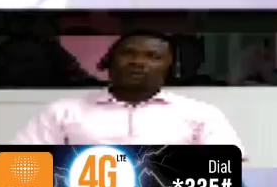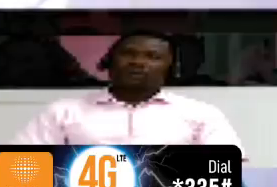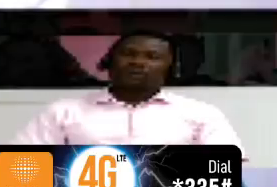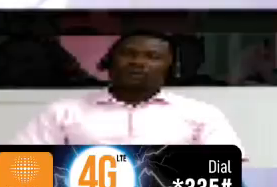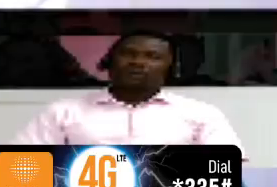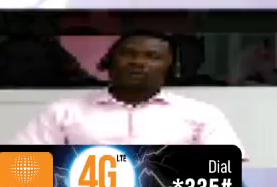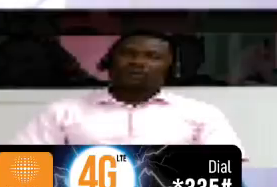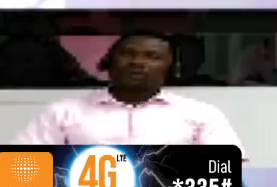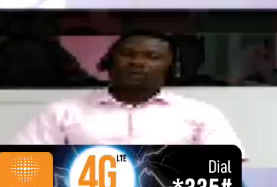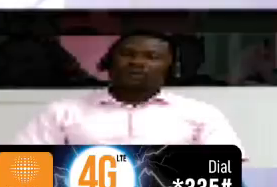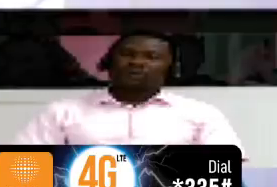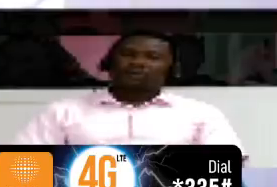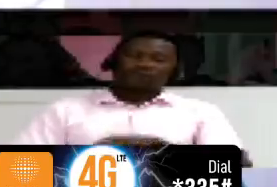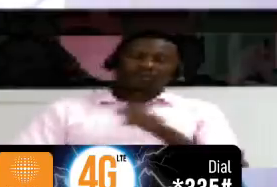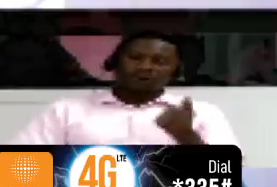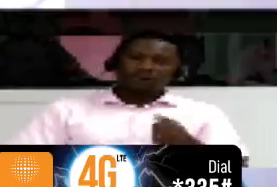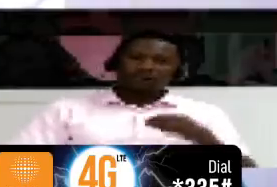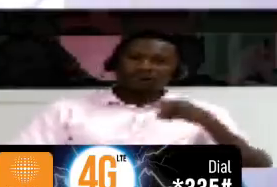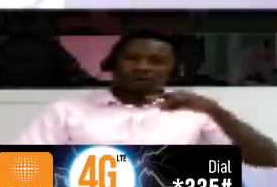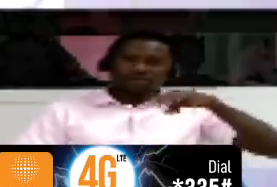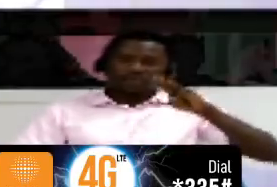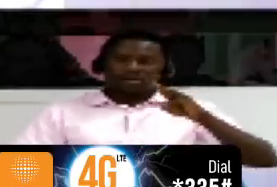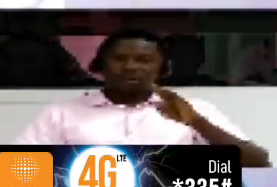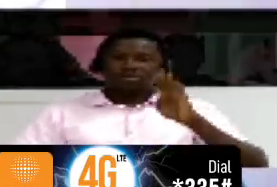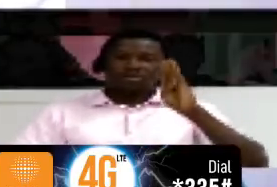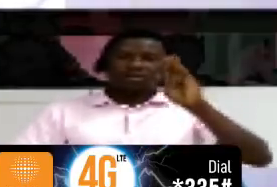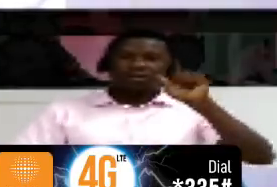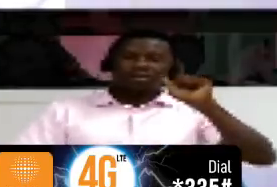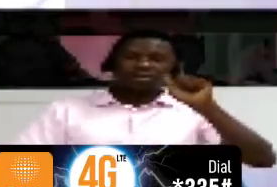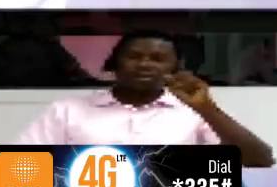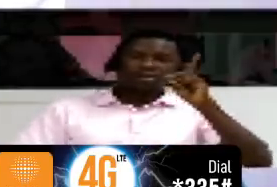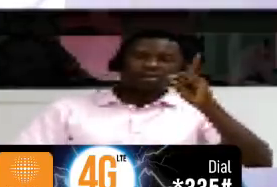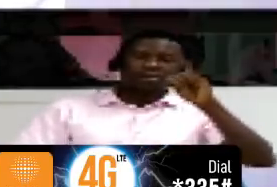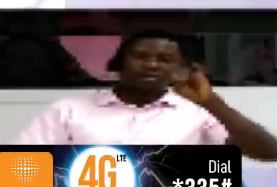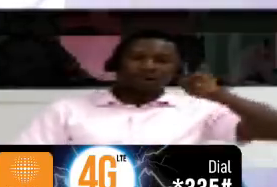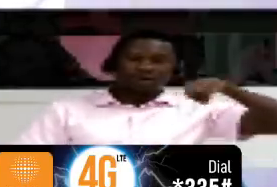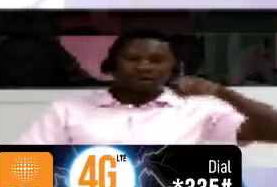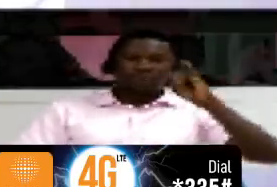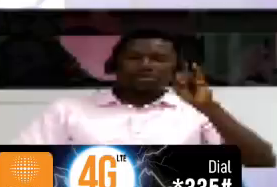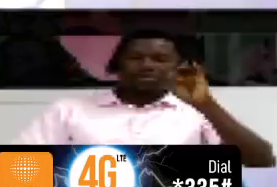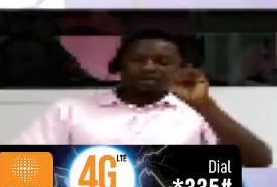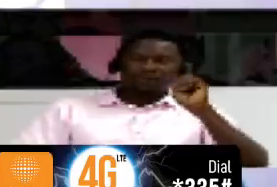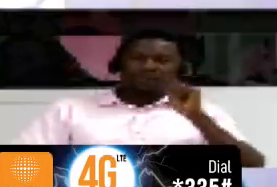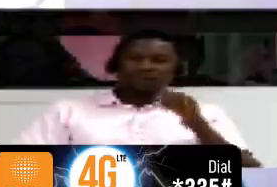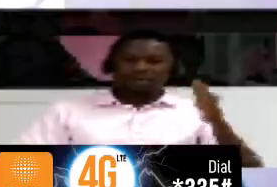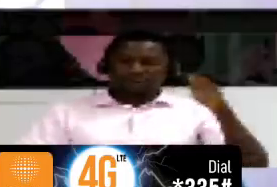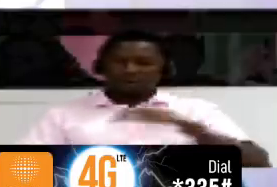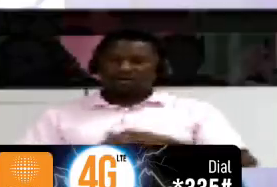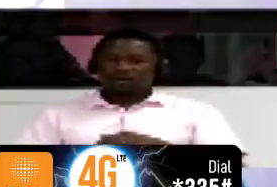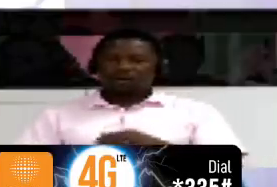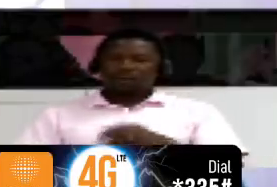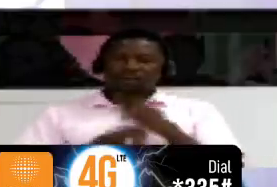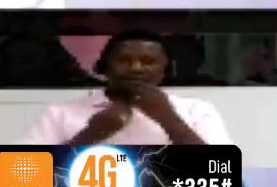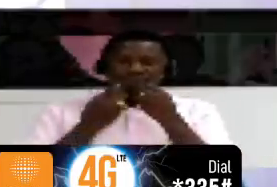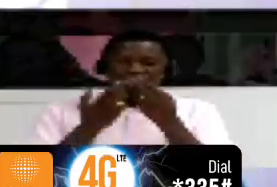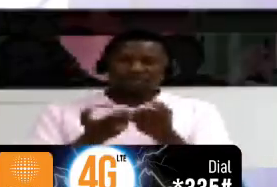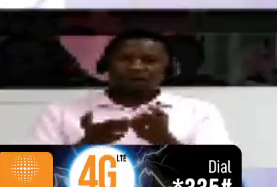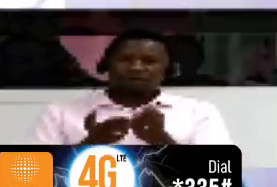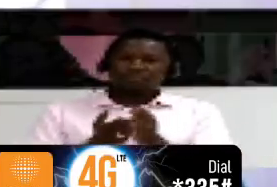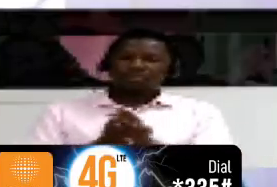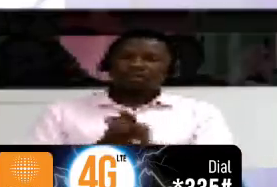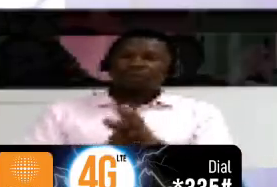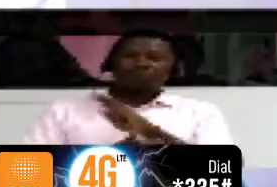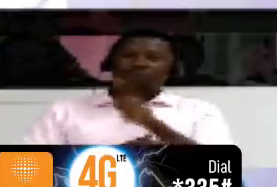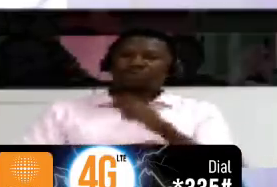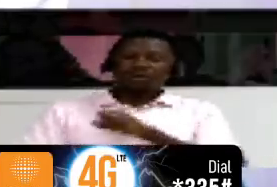and then Tatin Baji then came in and then said it was really not